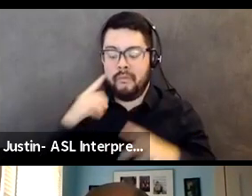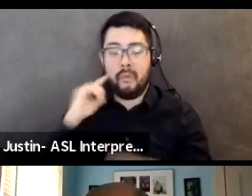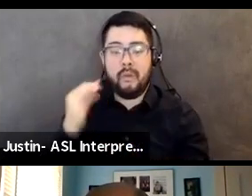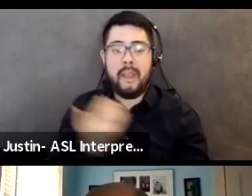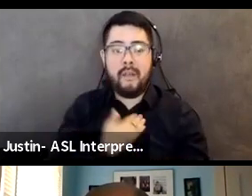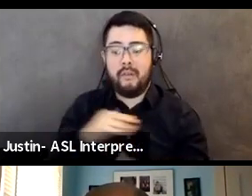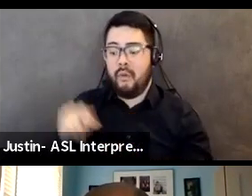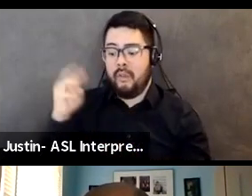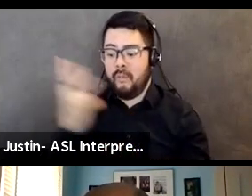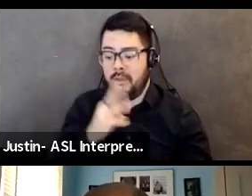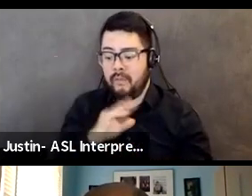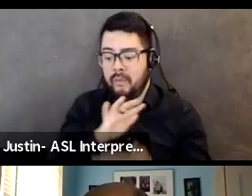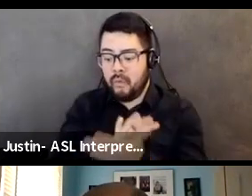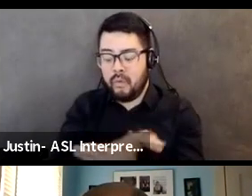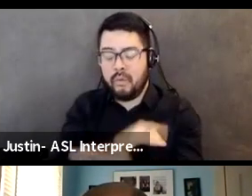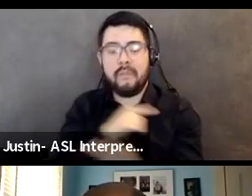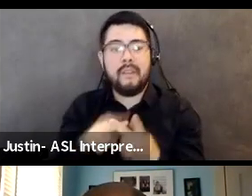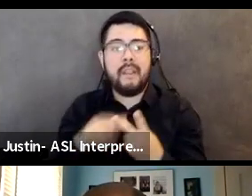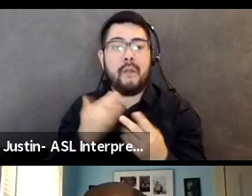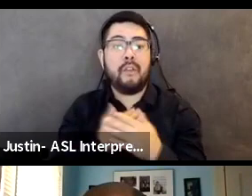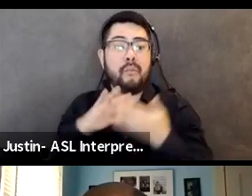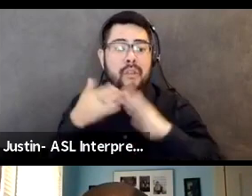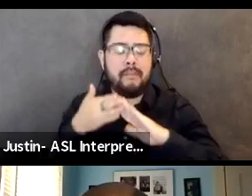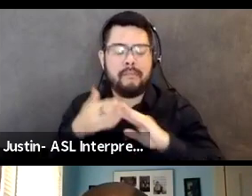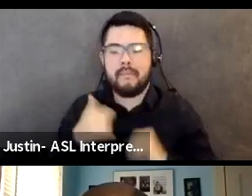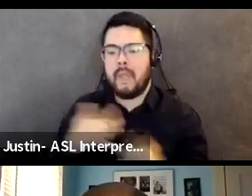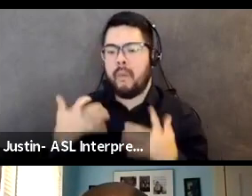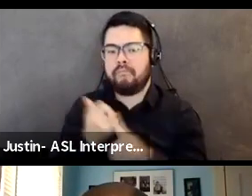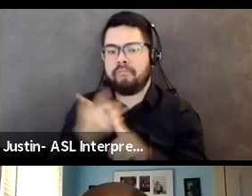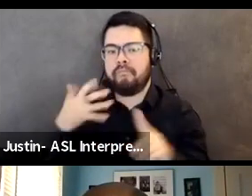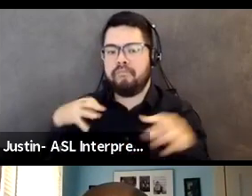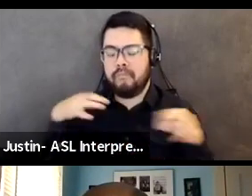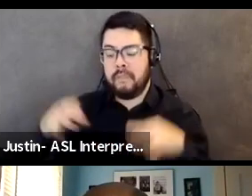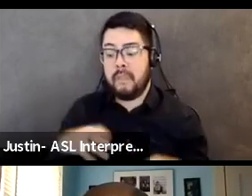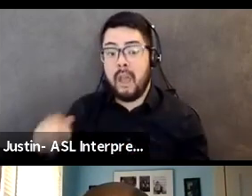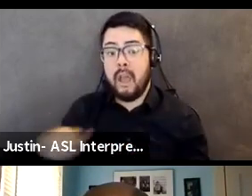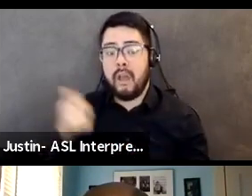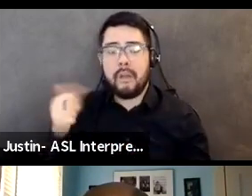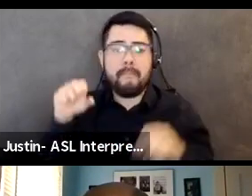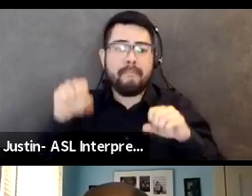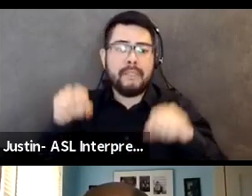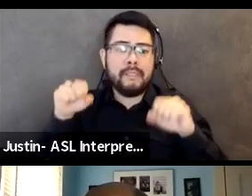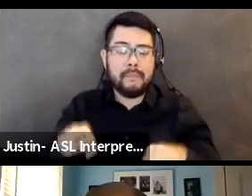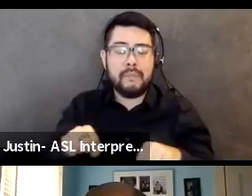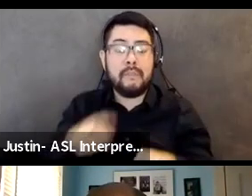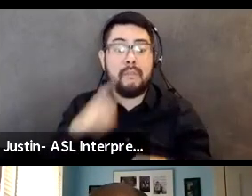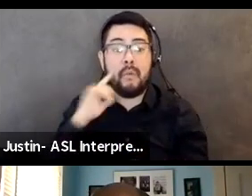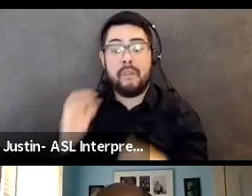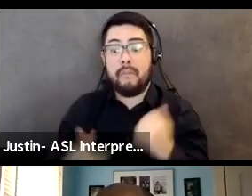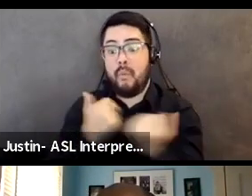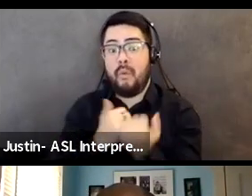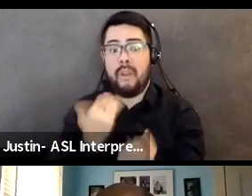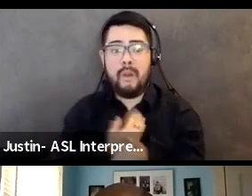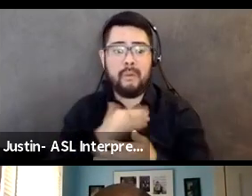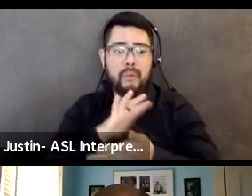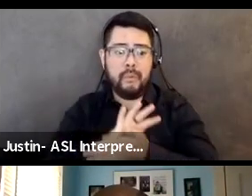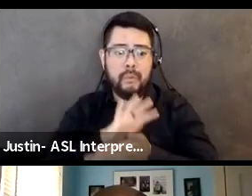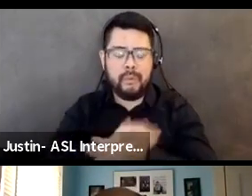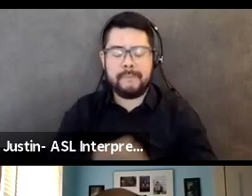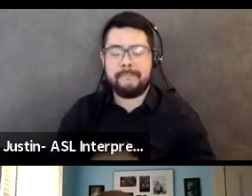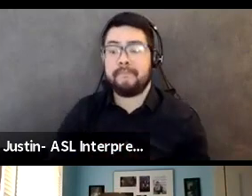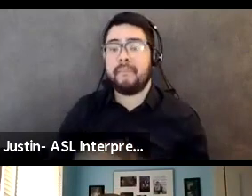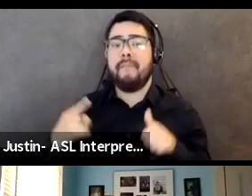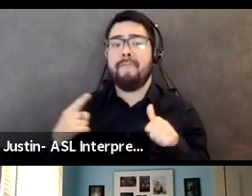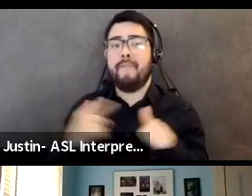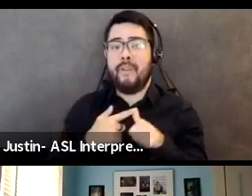and our overcrowded classrooms i would like to talk about a few other perspective perspectives that support the need for an expansion first an